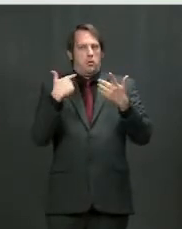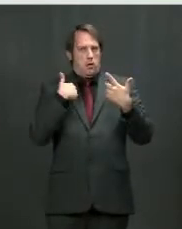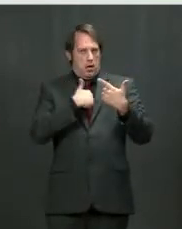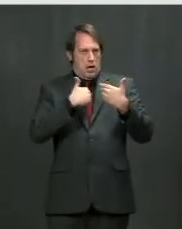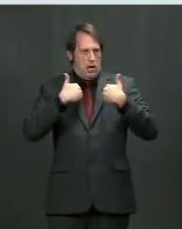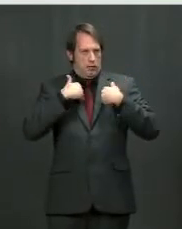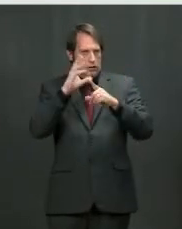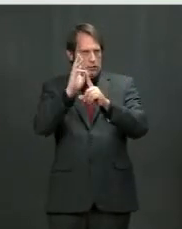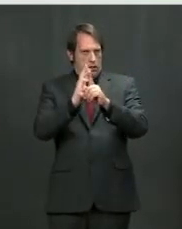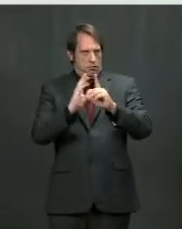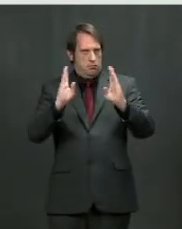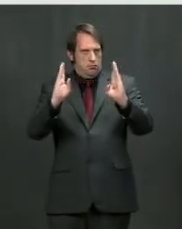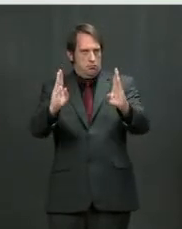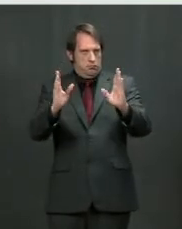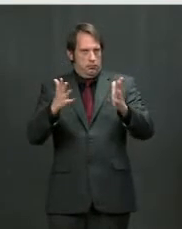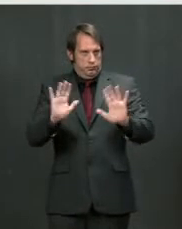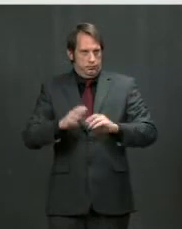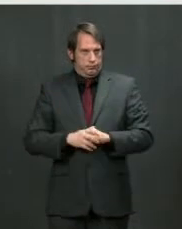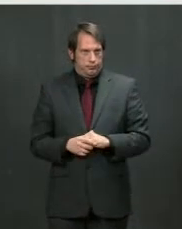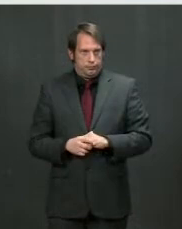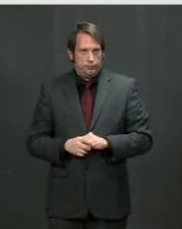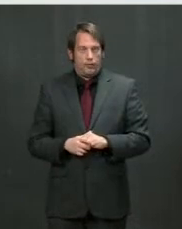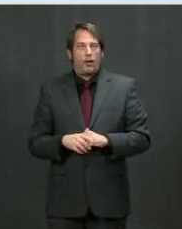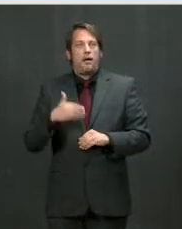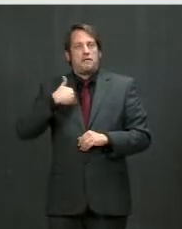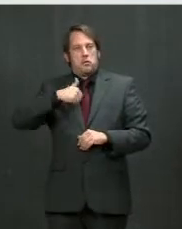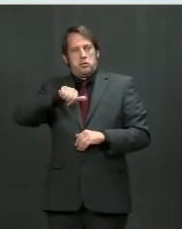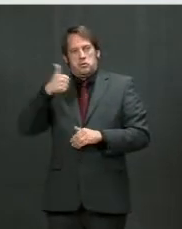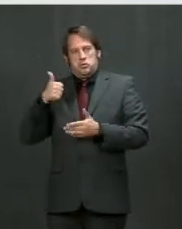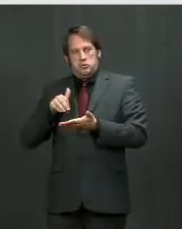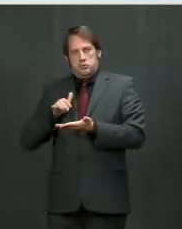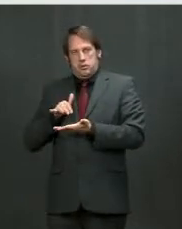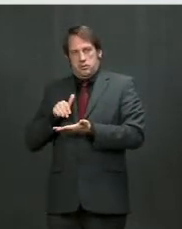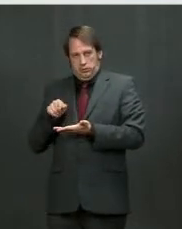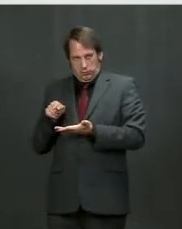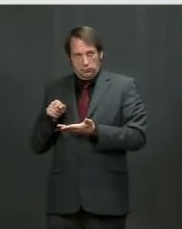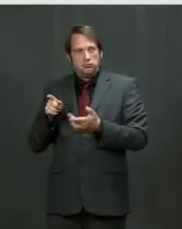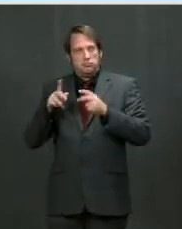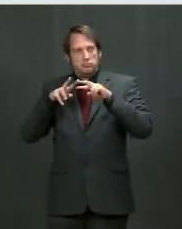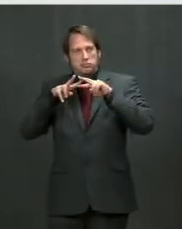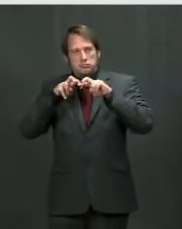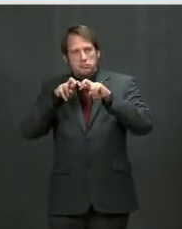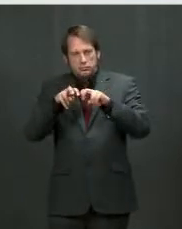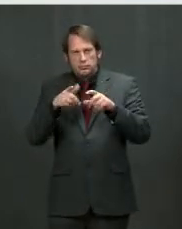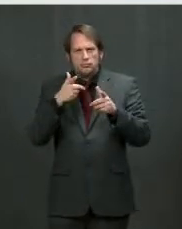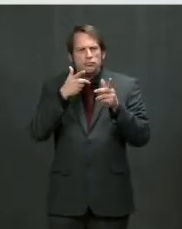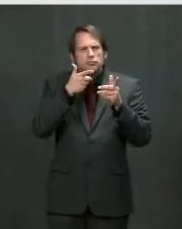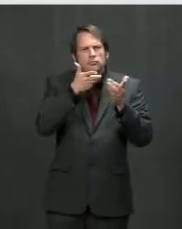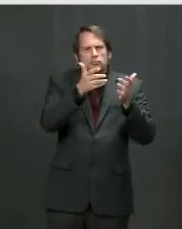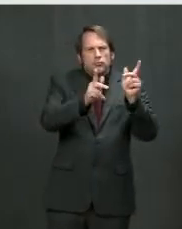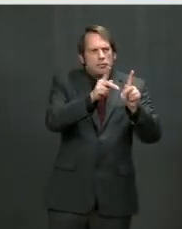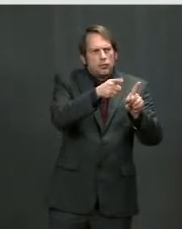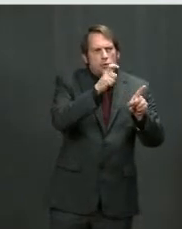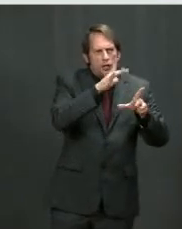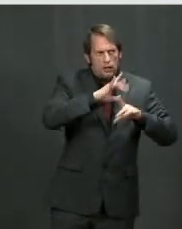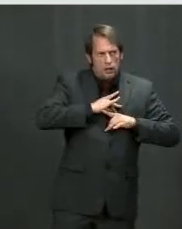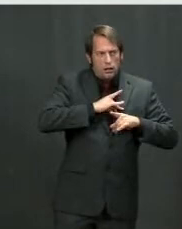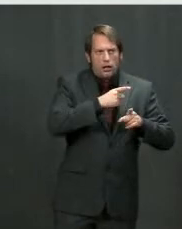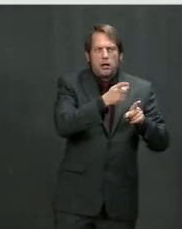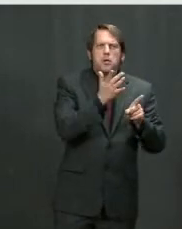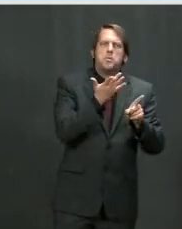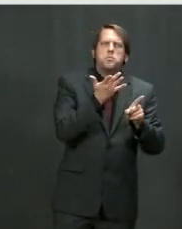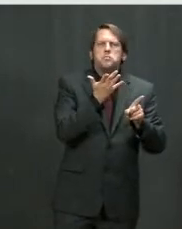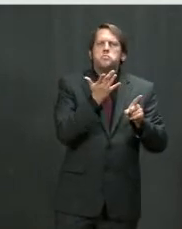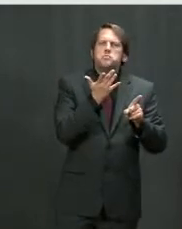example from another study in which it was looked after both mild and severe episodes of COVID-19.